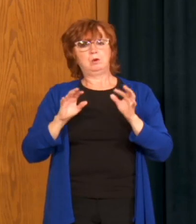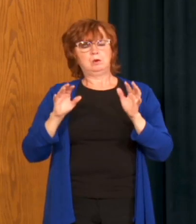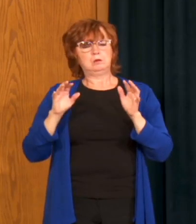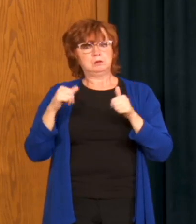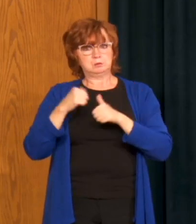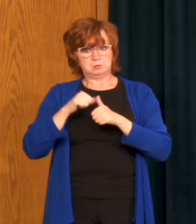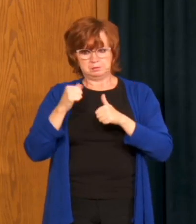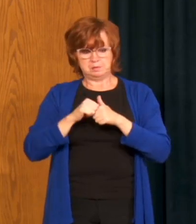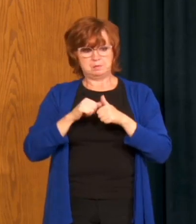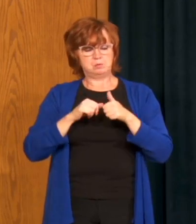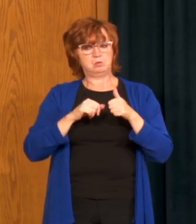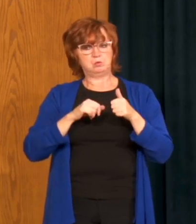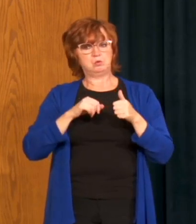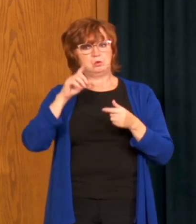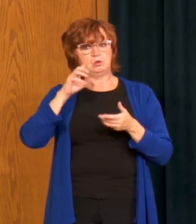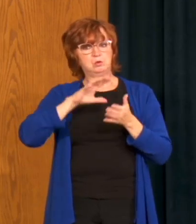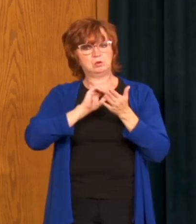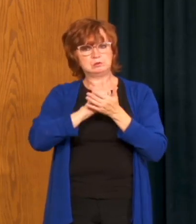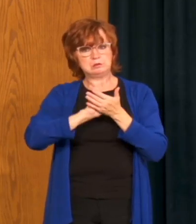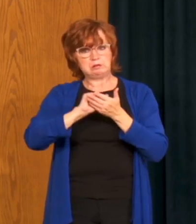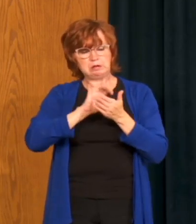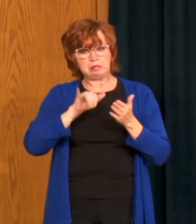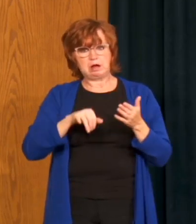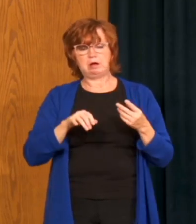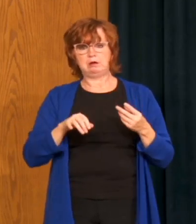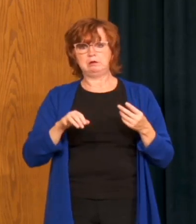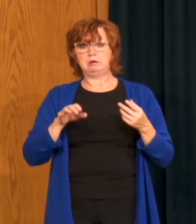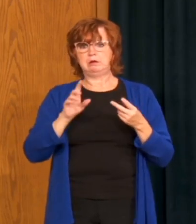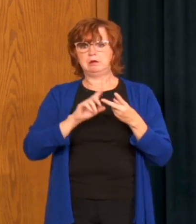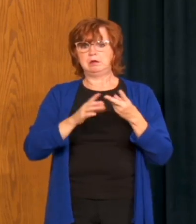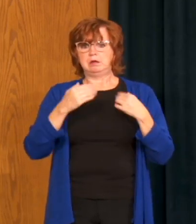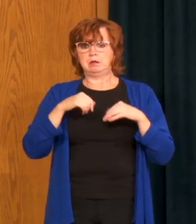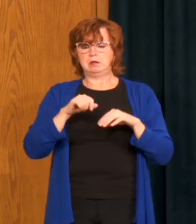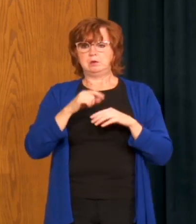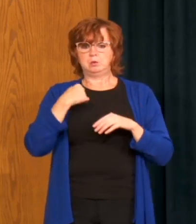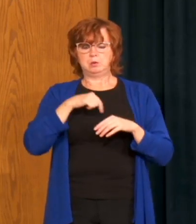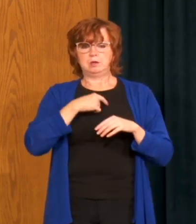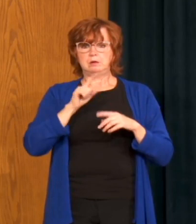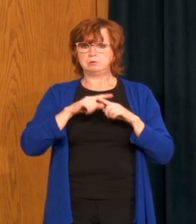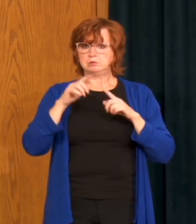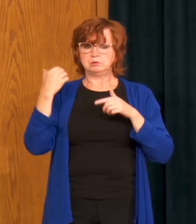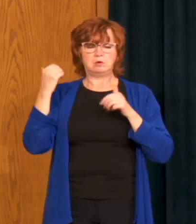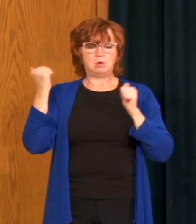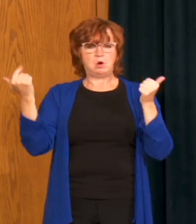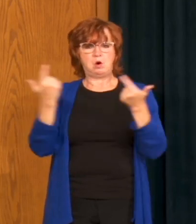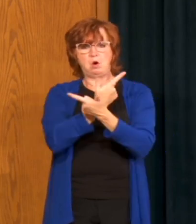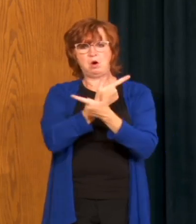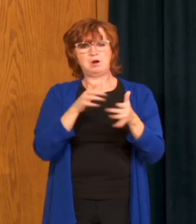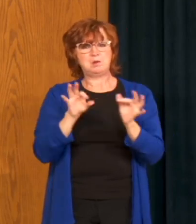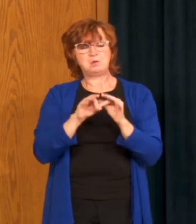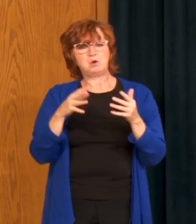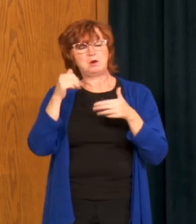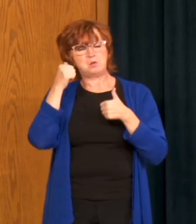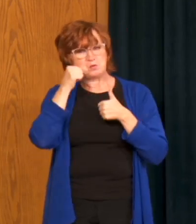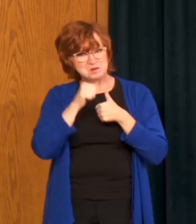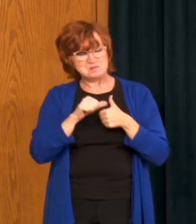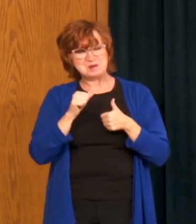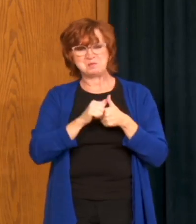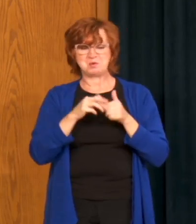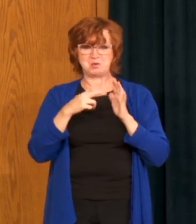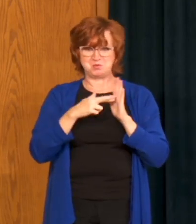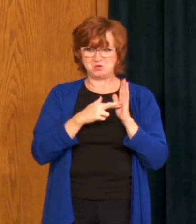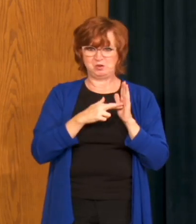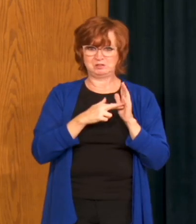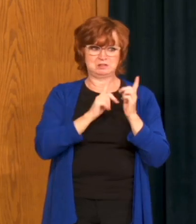to just be aware that we need to just practice what we have been doing so far really well: physical